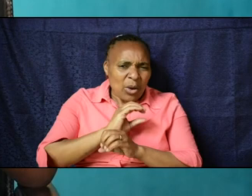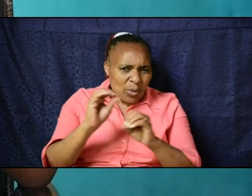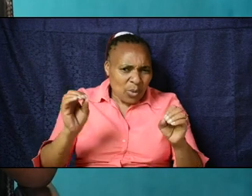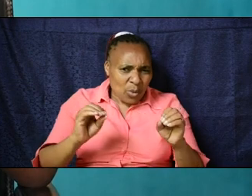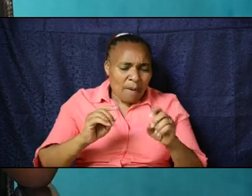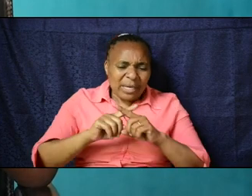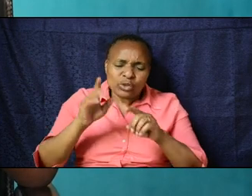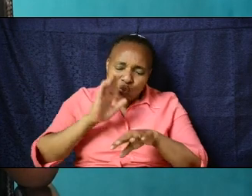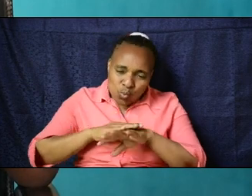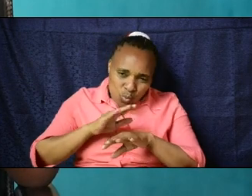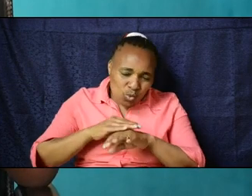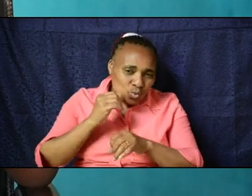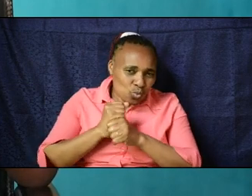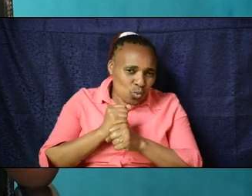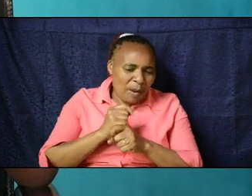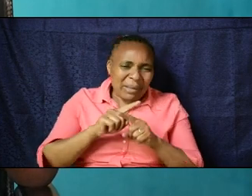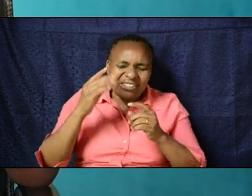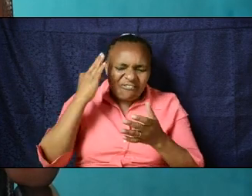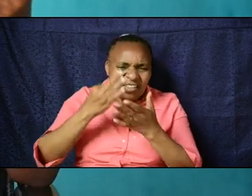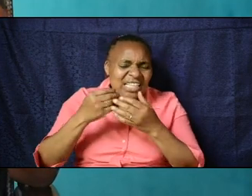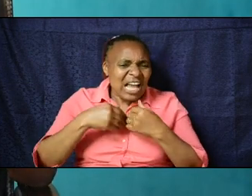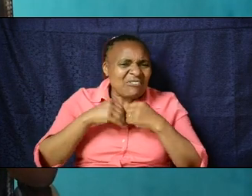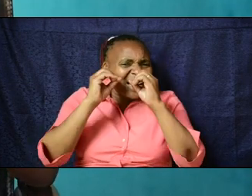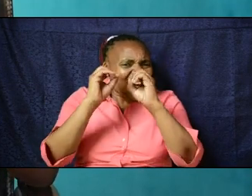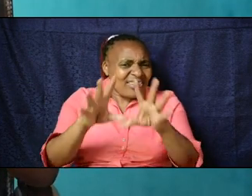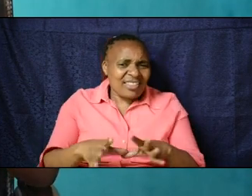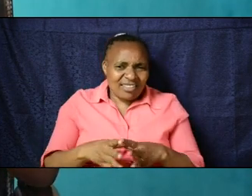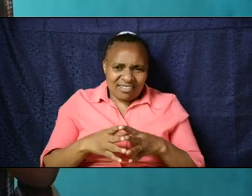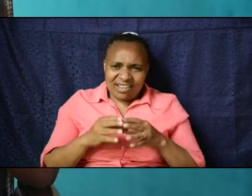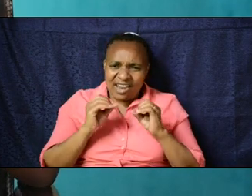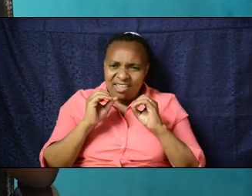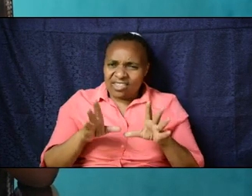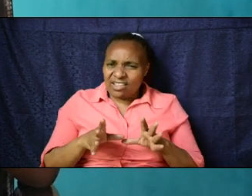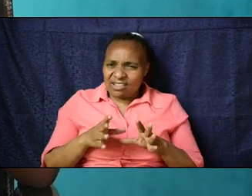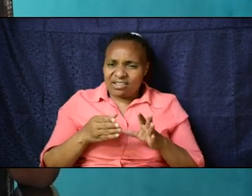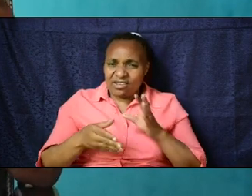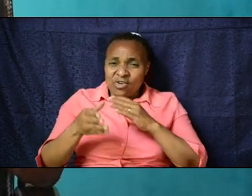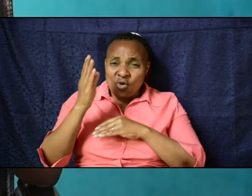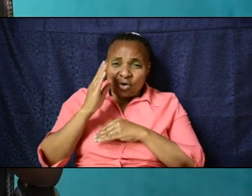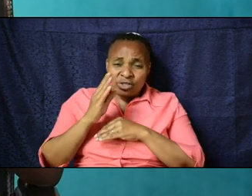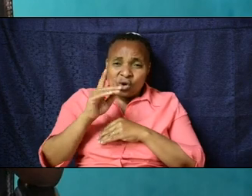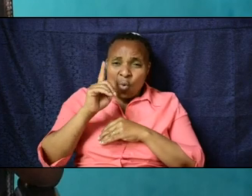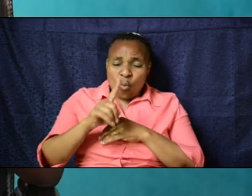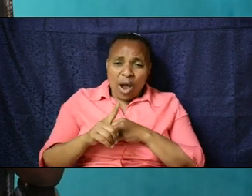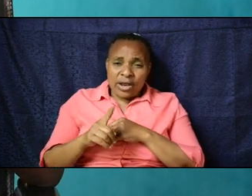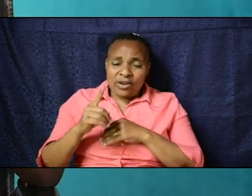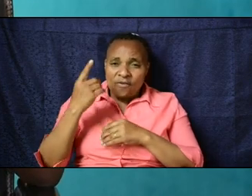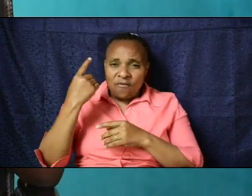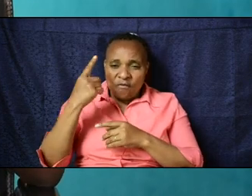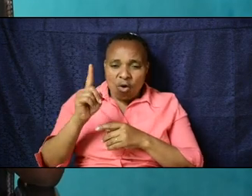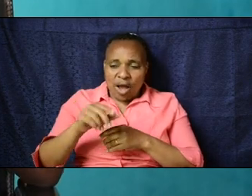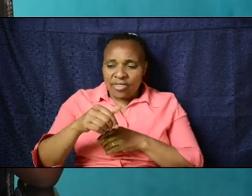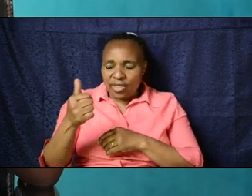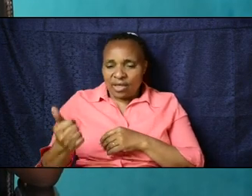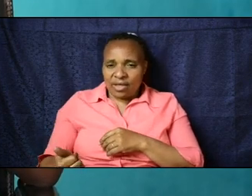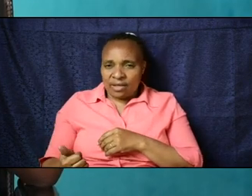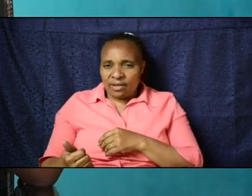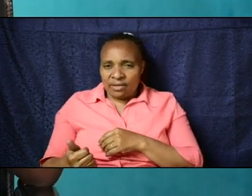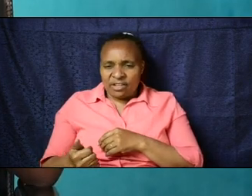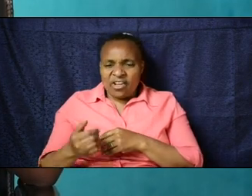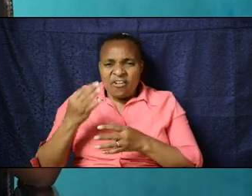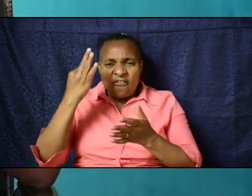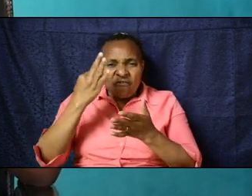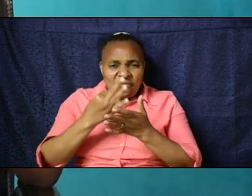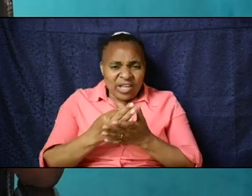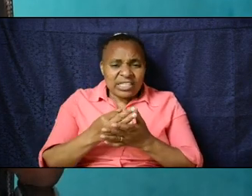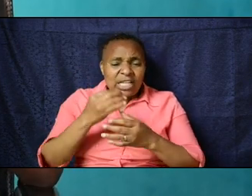doing good, but you don't have any faith in God. Really, it's one and the other. Mm. Faith and works have